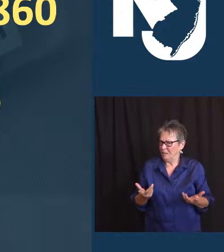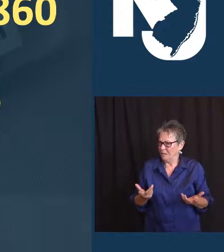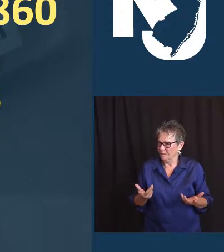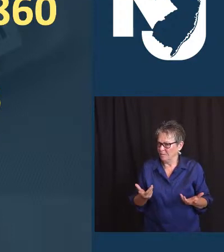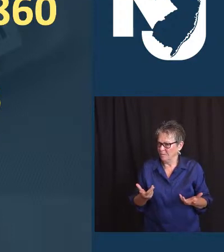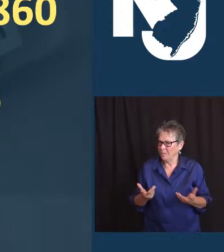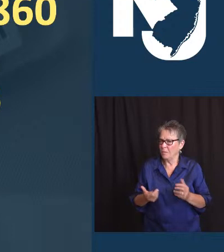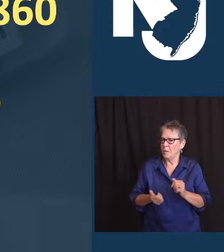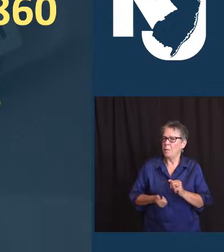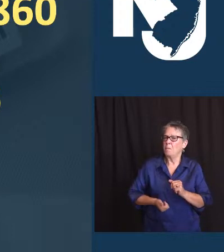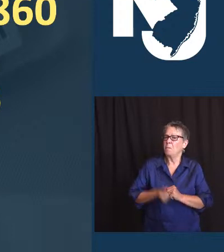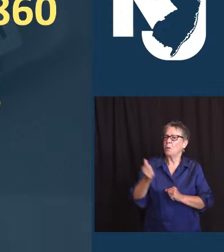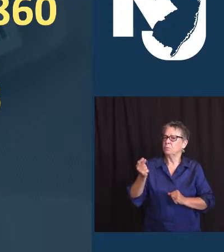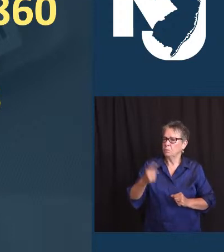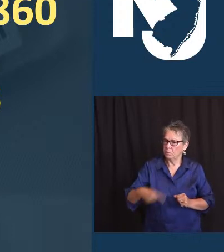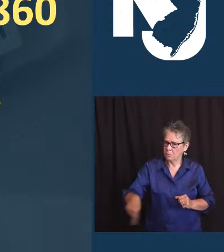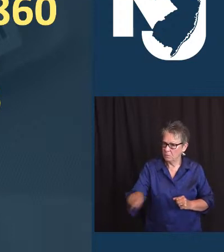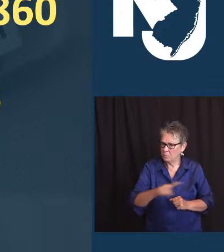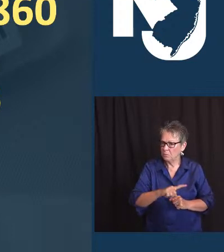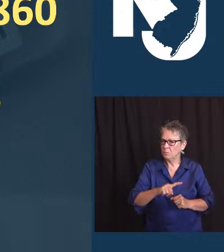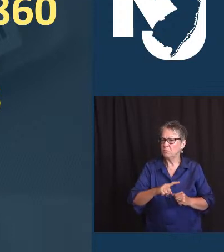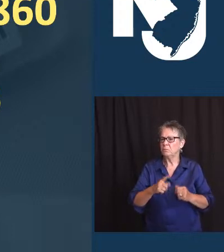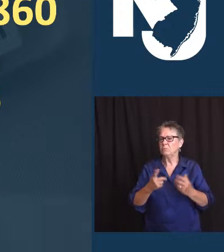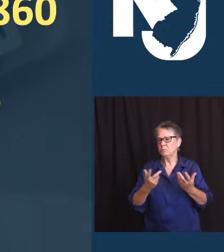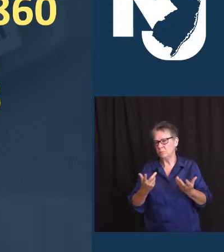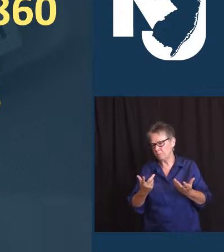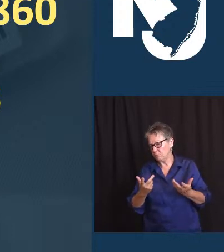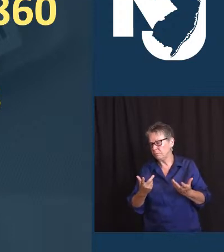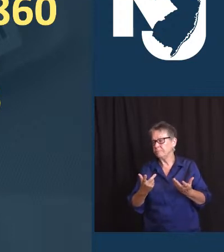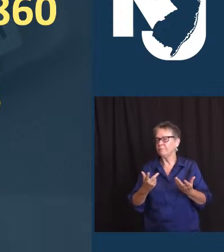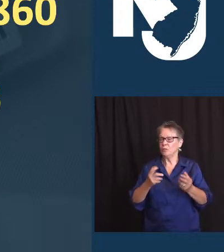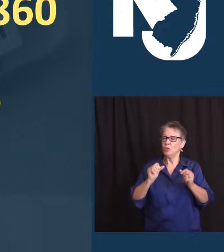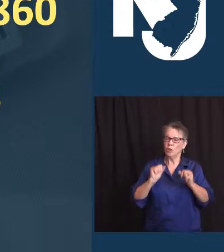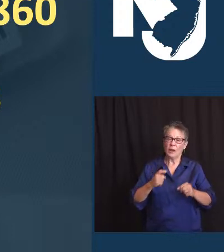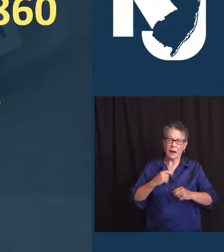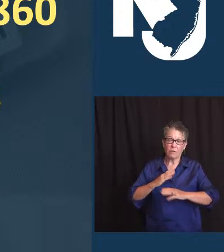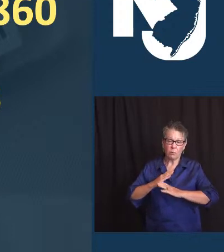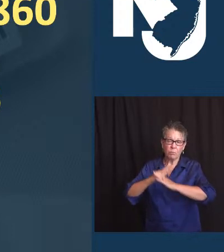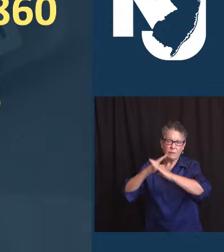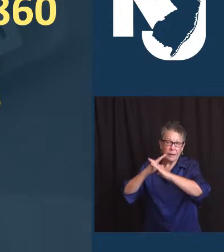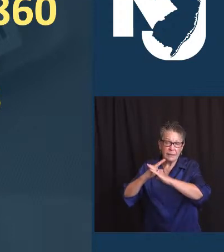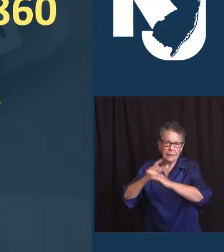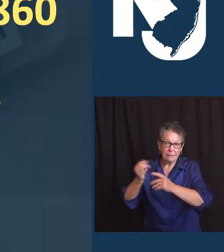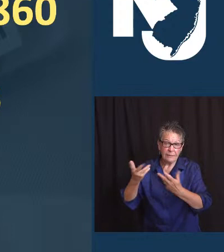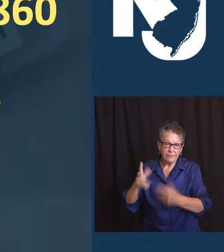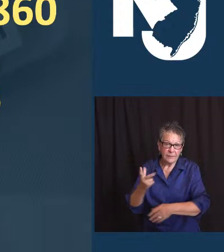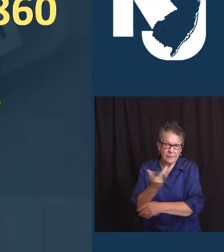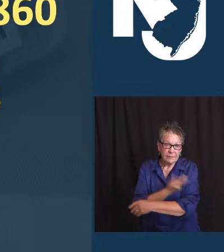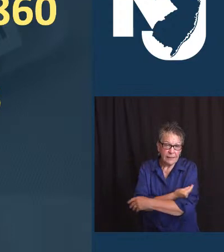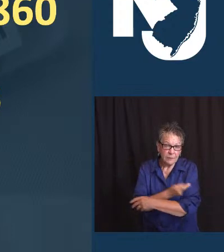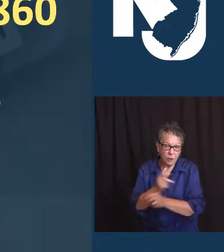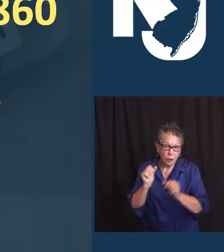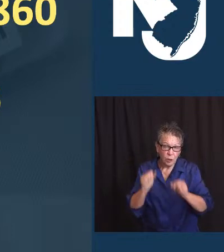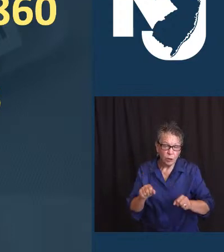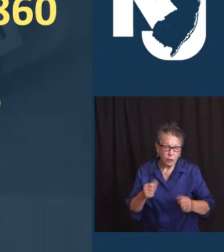recent deaths were preventable. The number of probable deaths has been revised to as you can